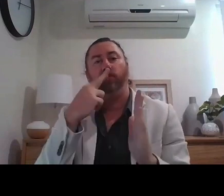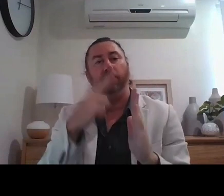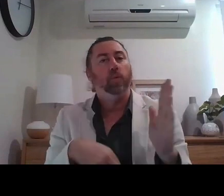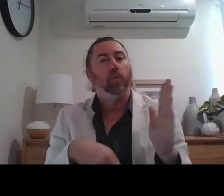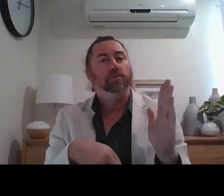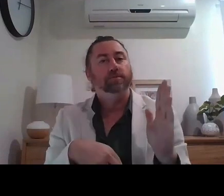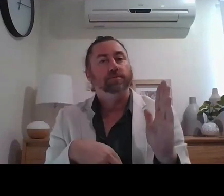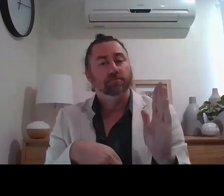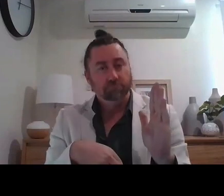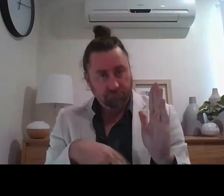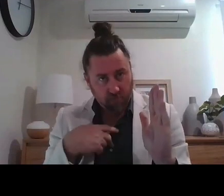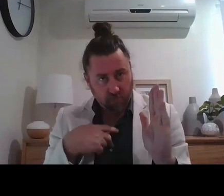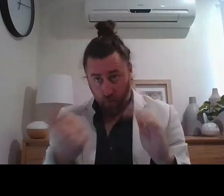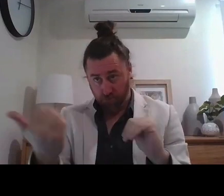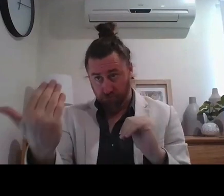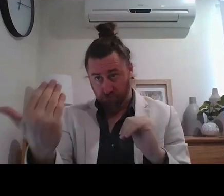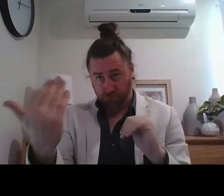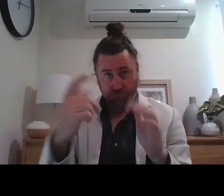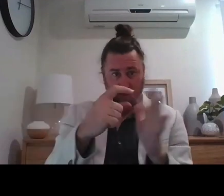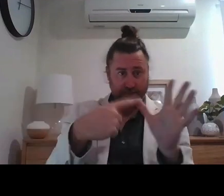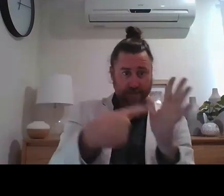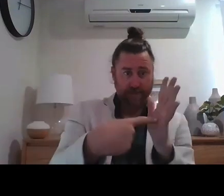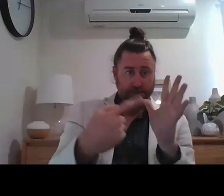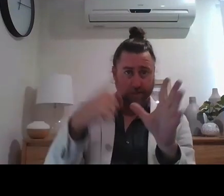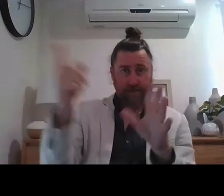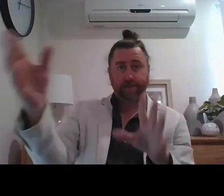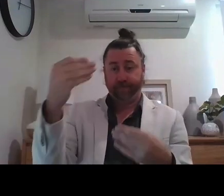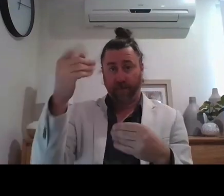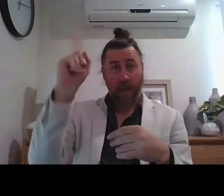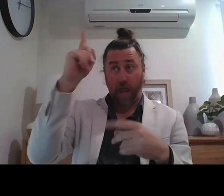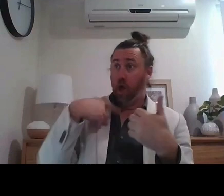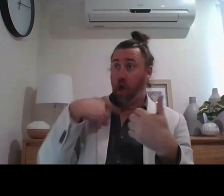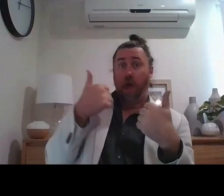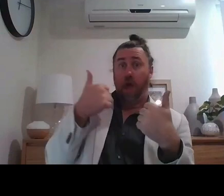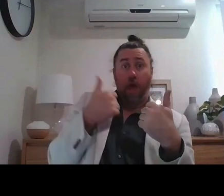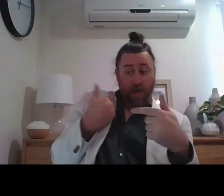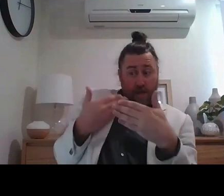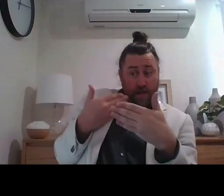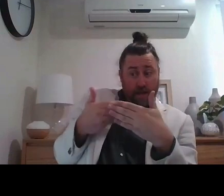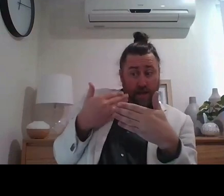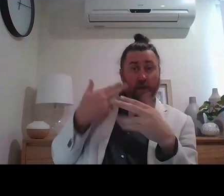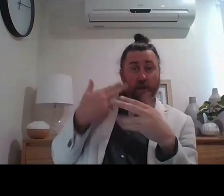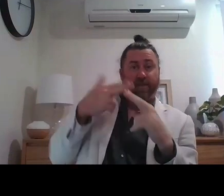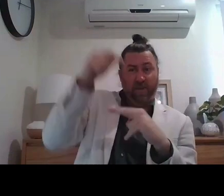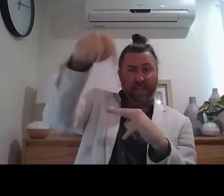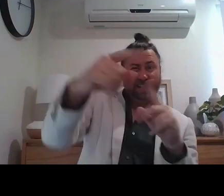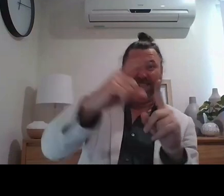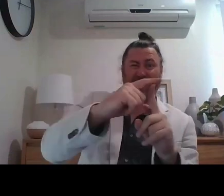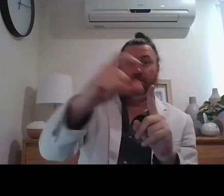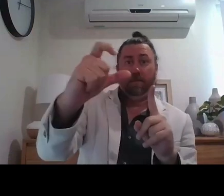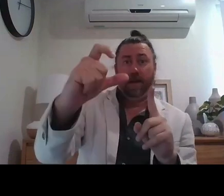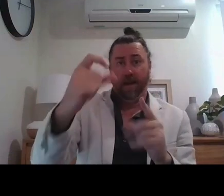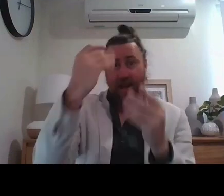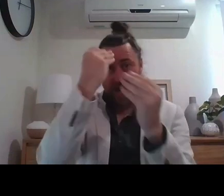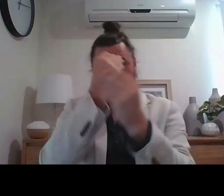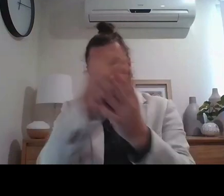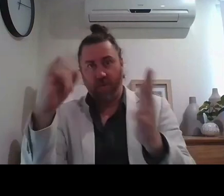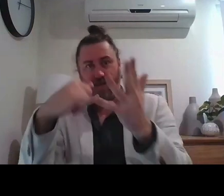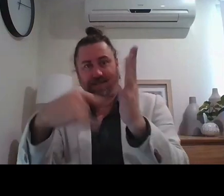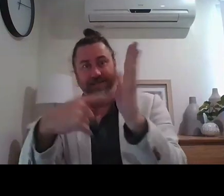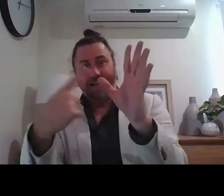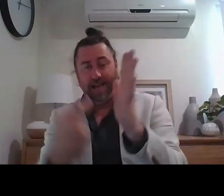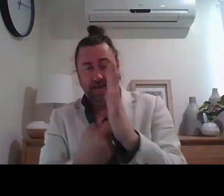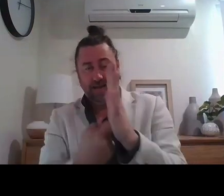financial report data is being used for the December 2022 star ratings calculations. Each service has a care